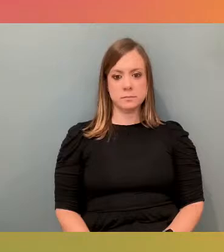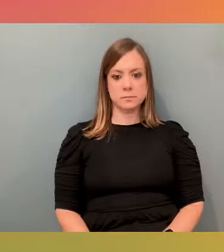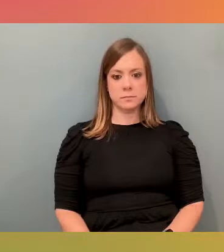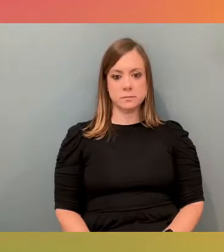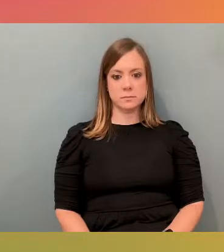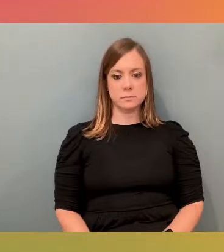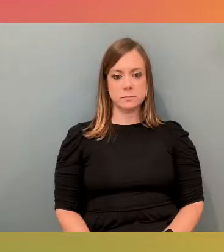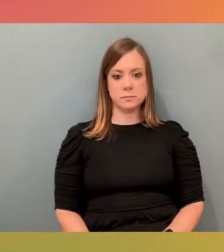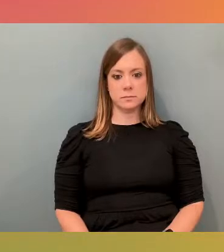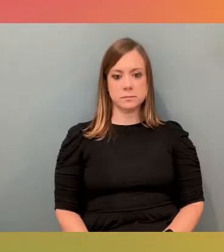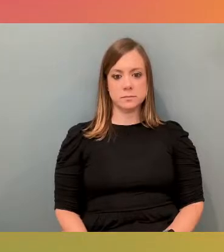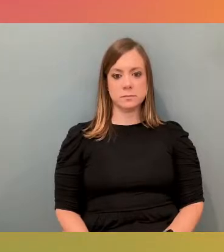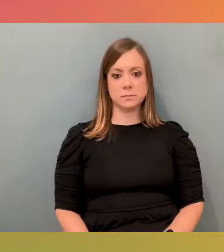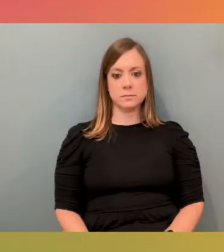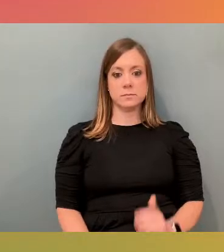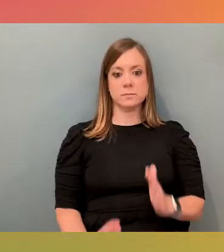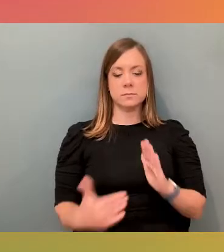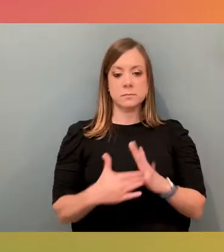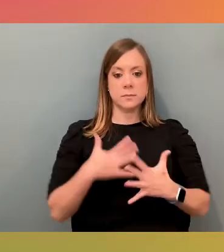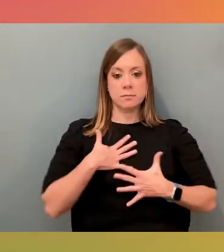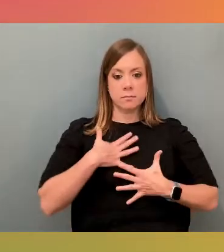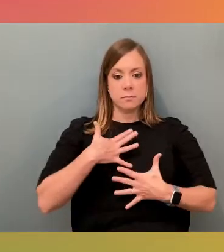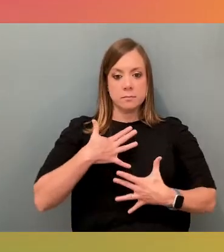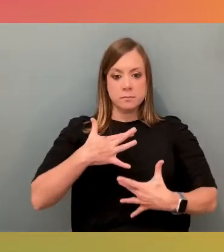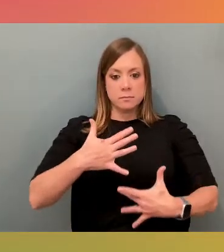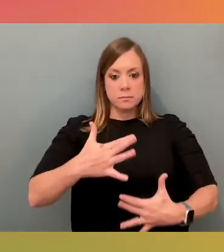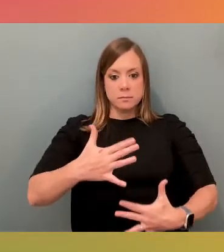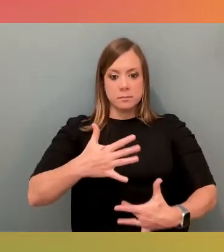Let's take one more breath right here.